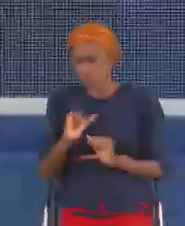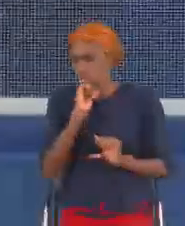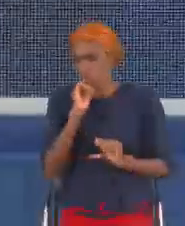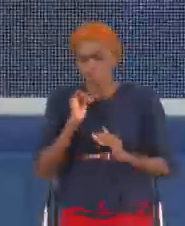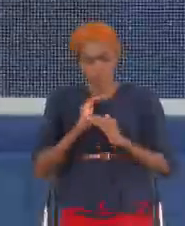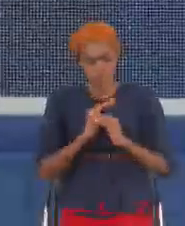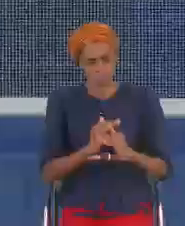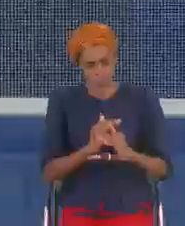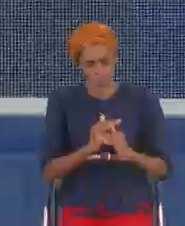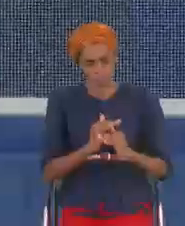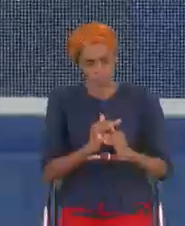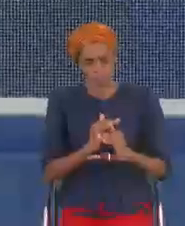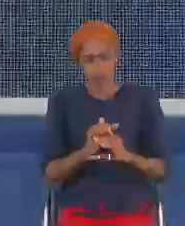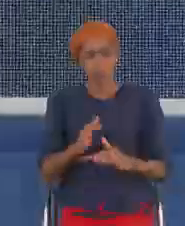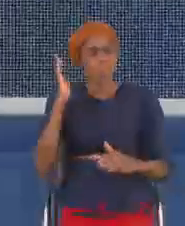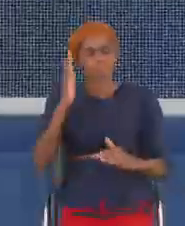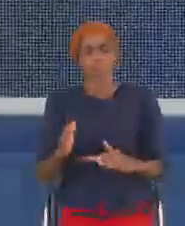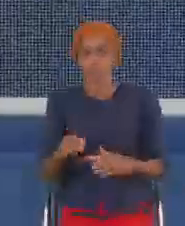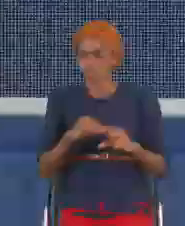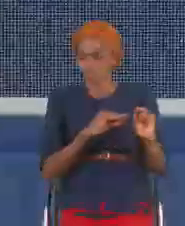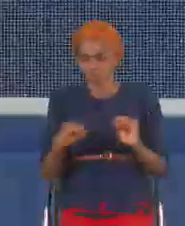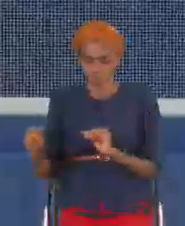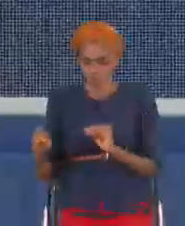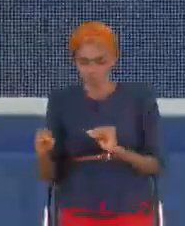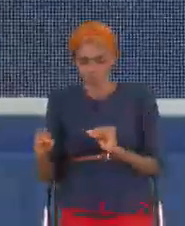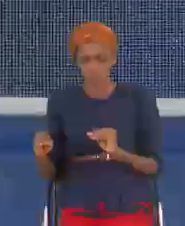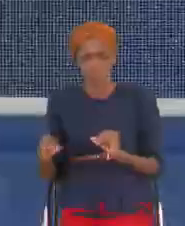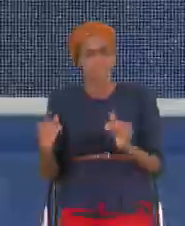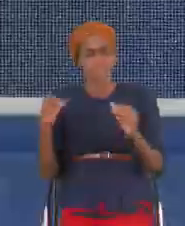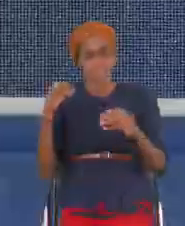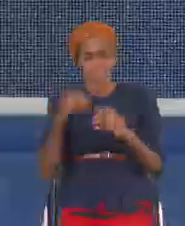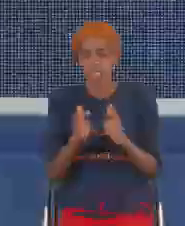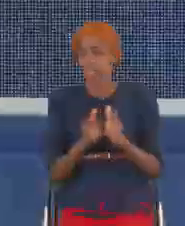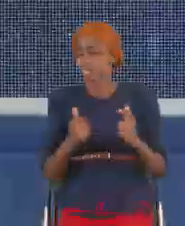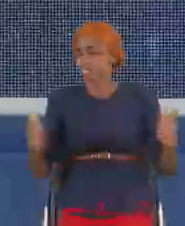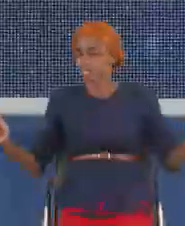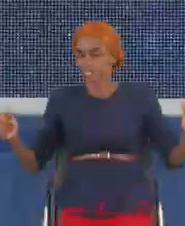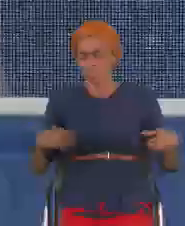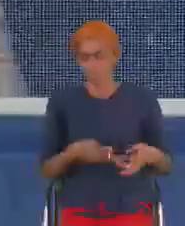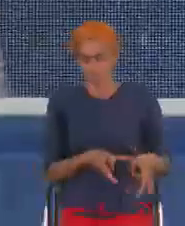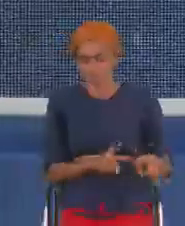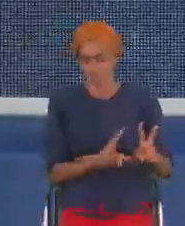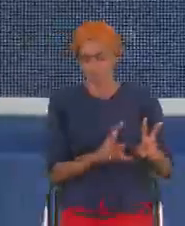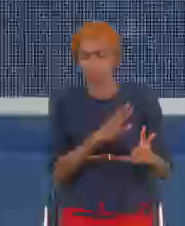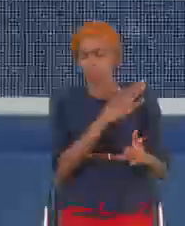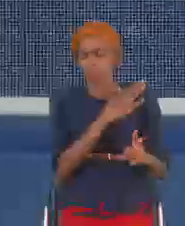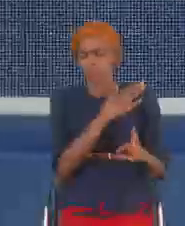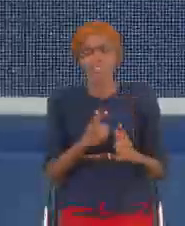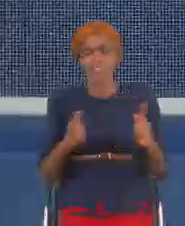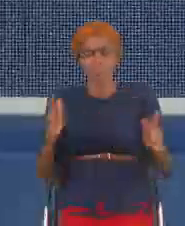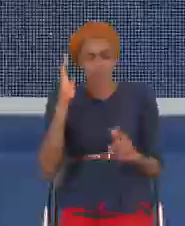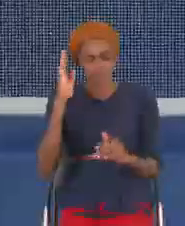unrestricted, will move in an unprecedented manner, and great will